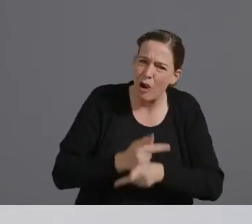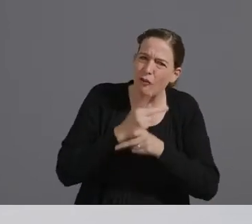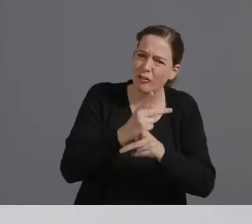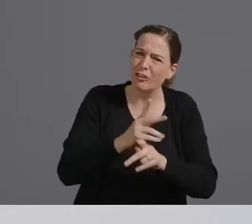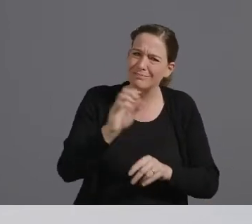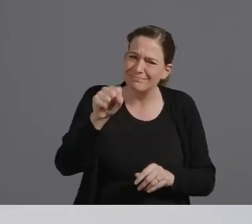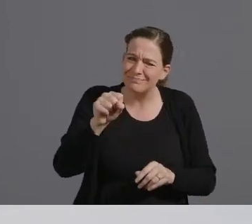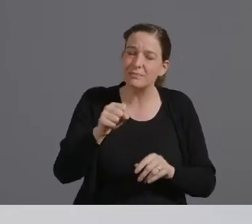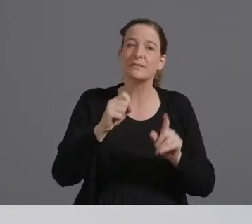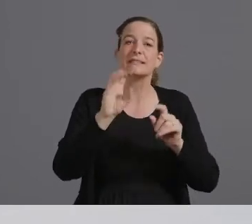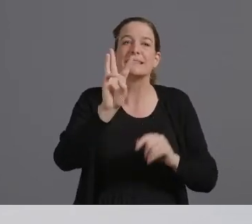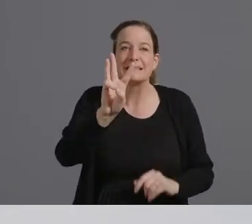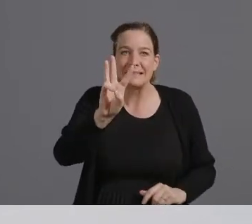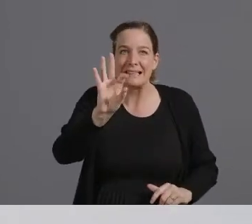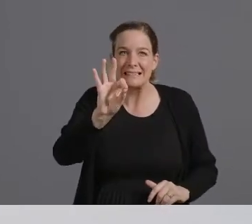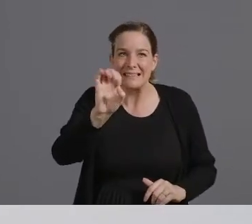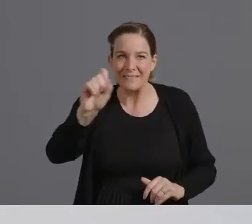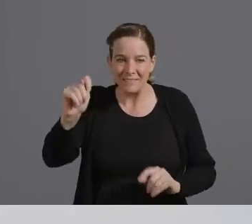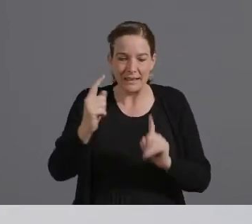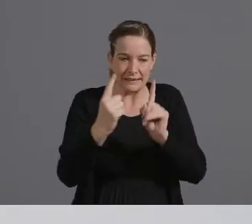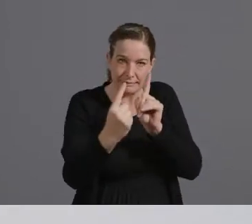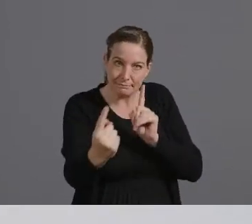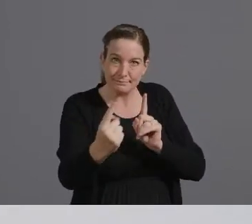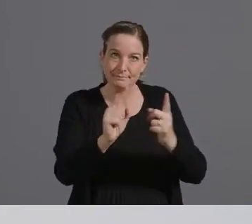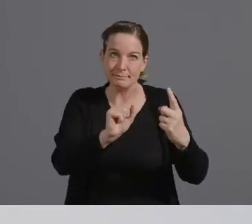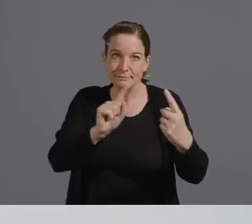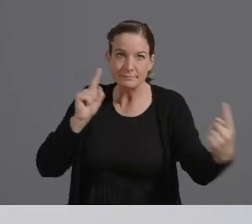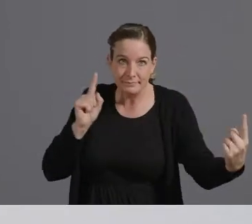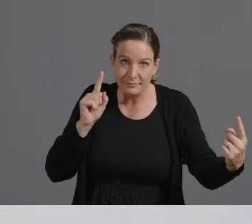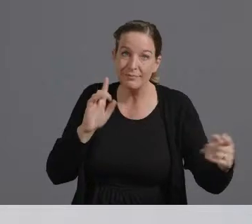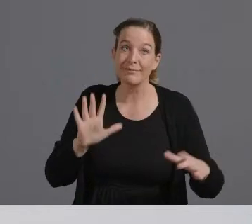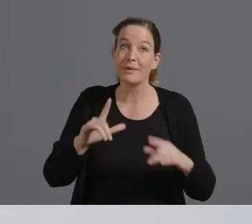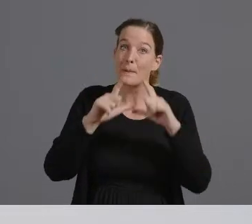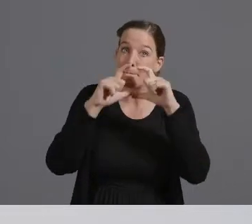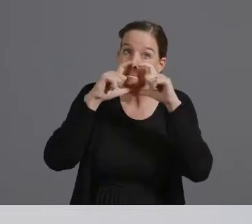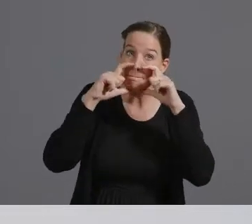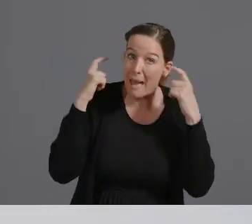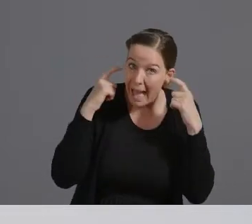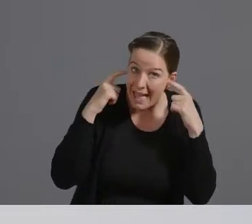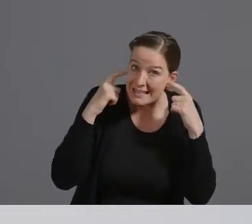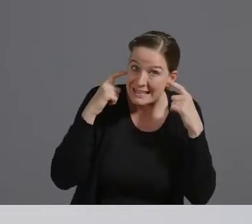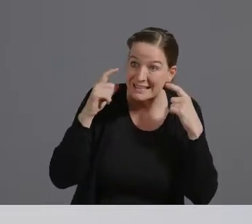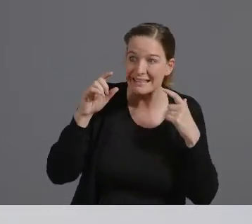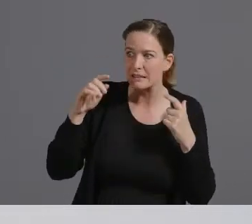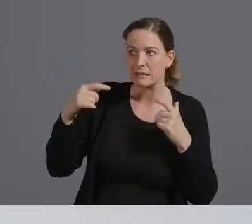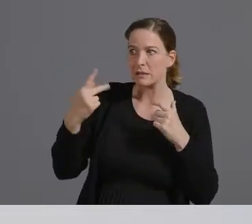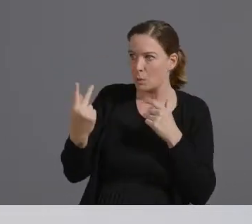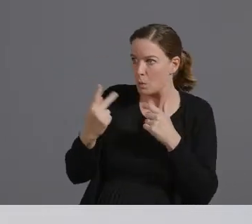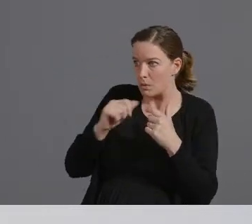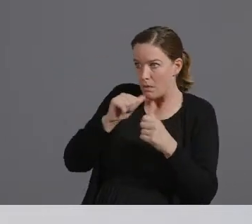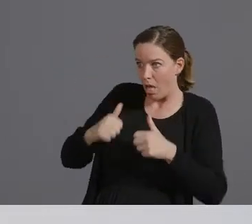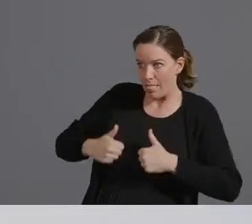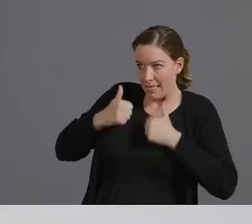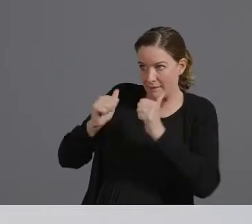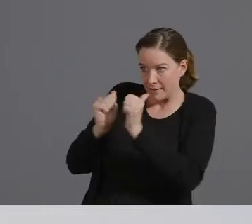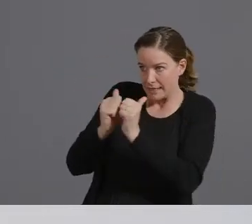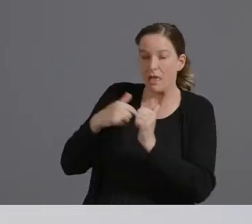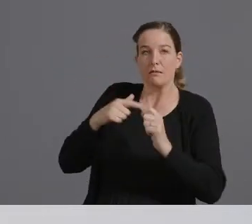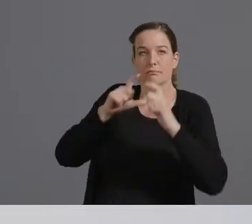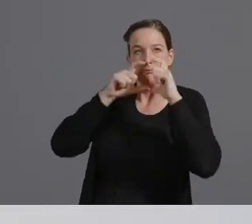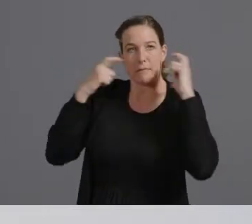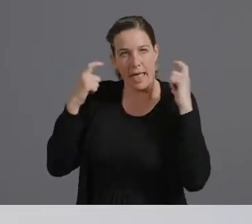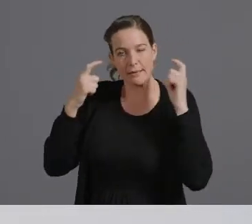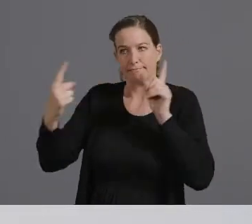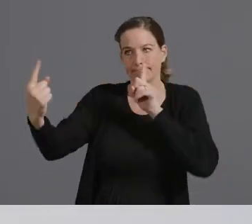away from people you do not live with, wearing a mask whenever you are with people you do not live with, and then making sure that you're washing